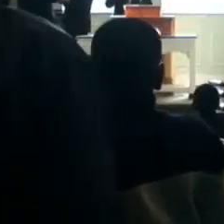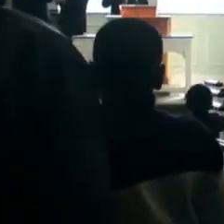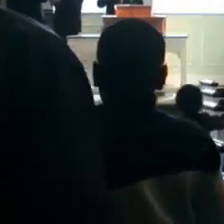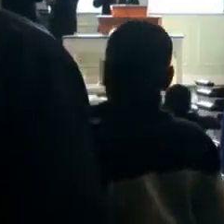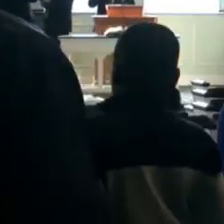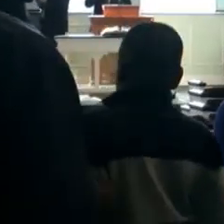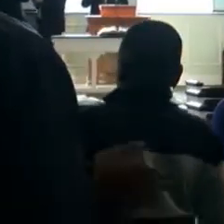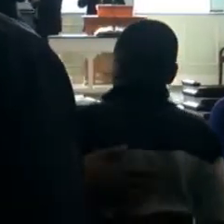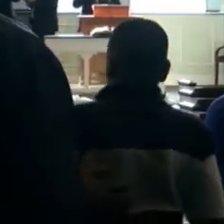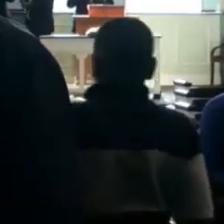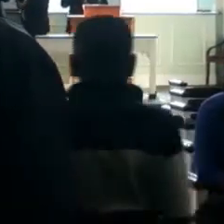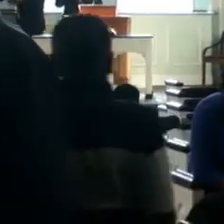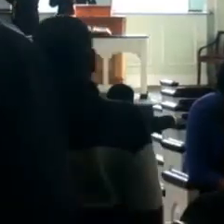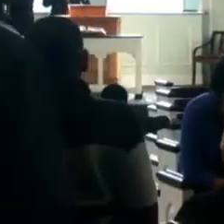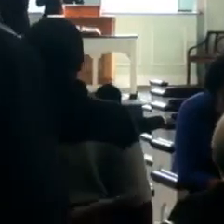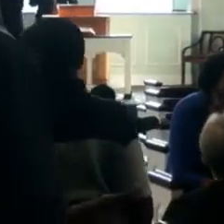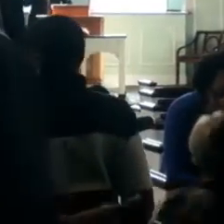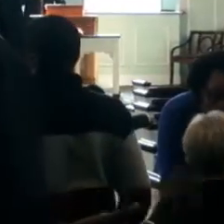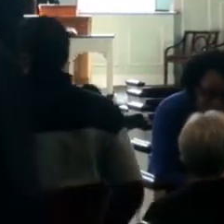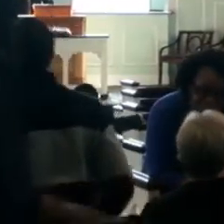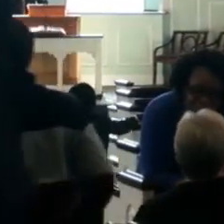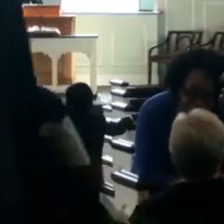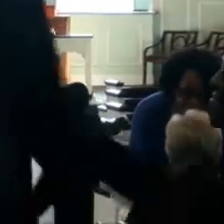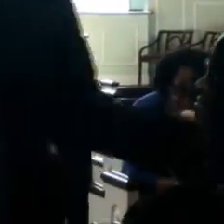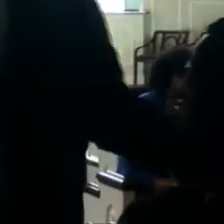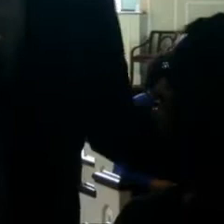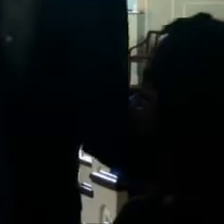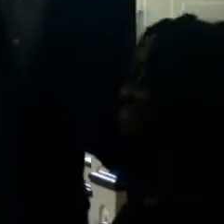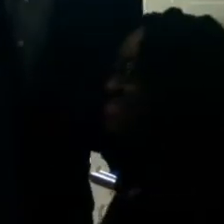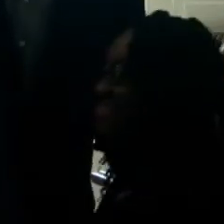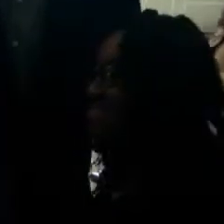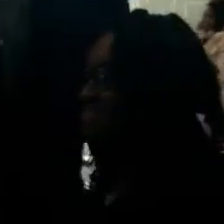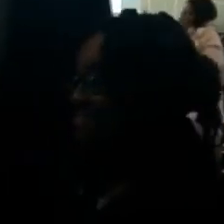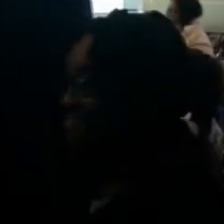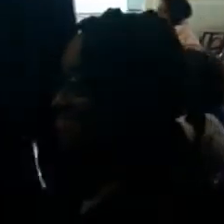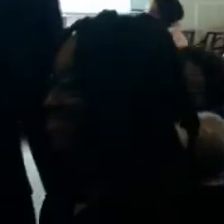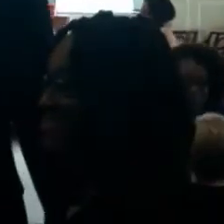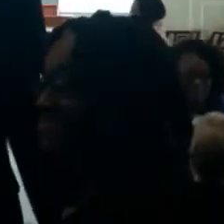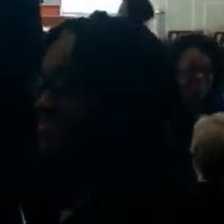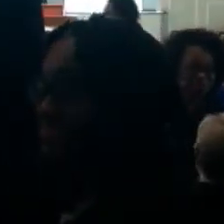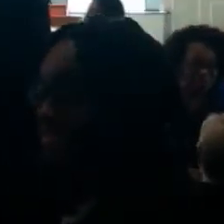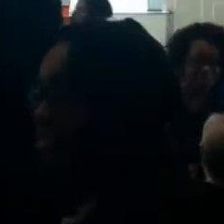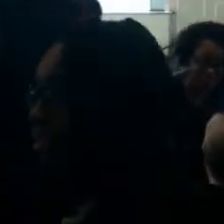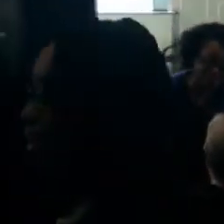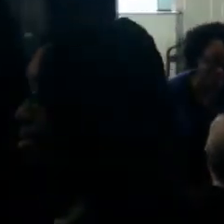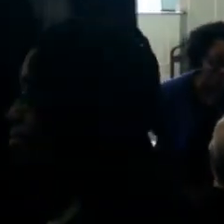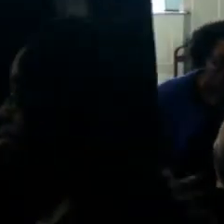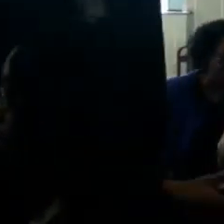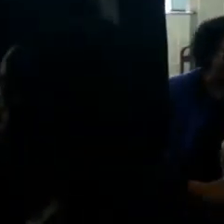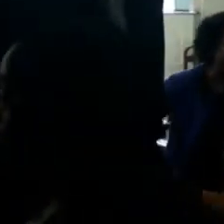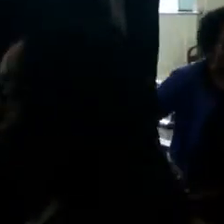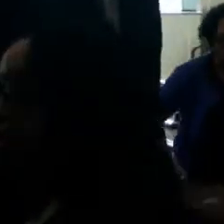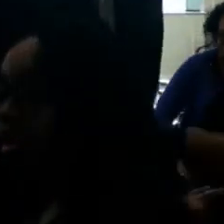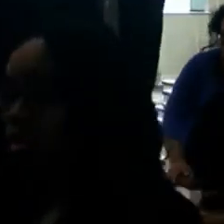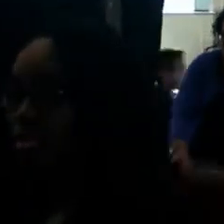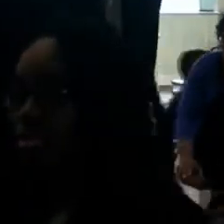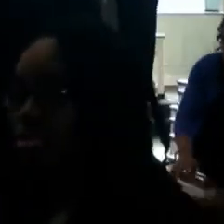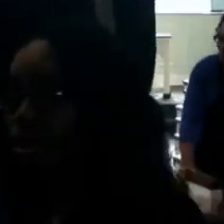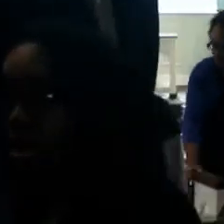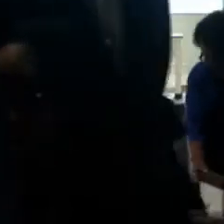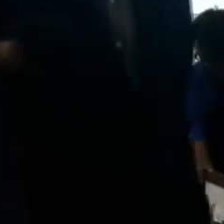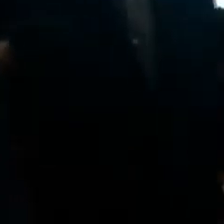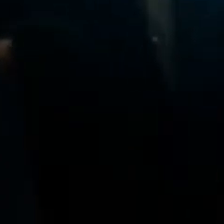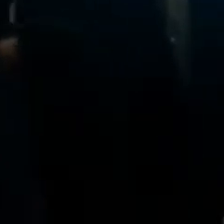shining like the sun. At the trumpet's call, lift your voice. It's the year